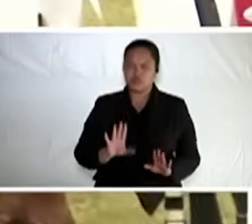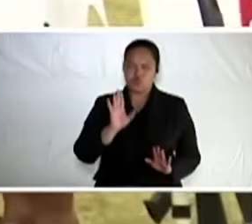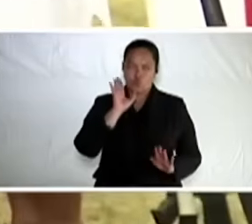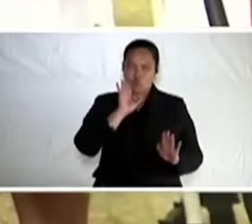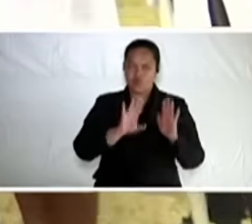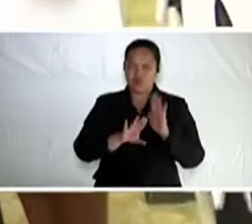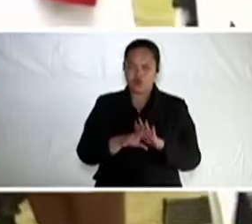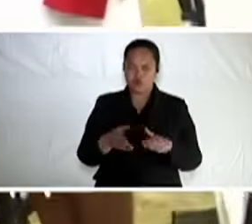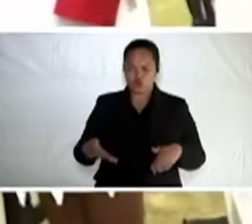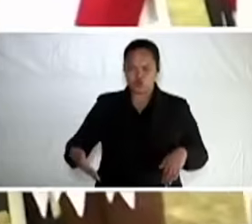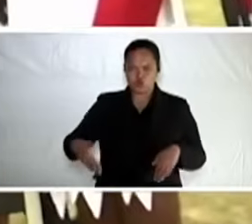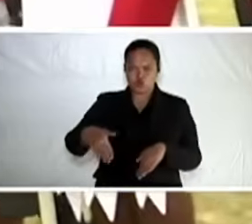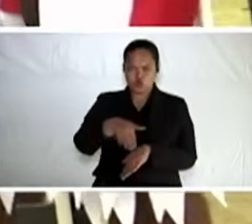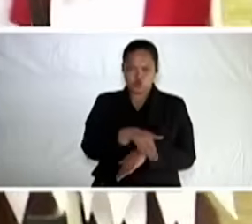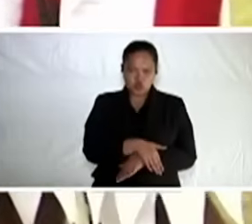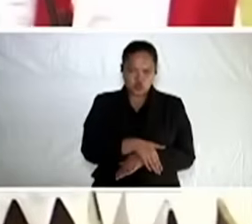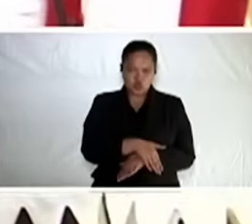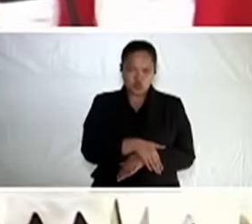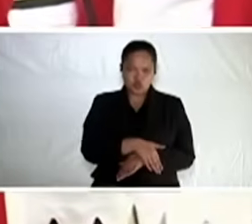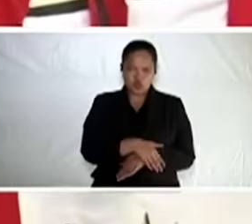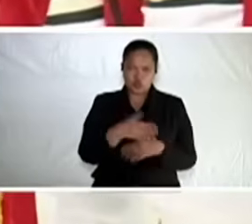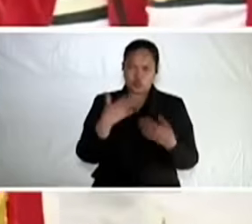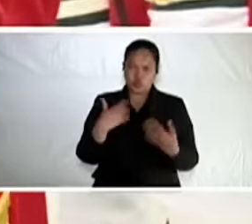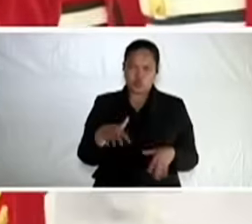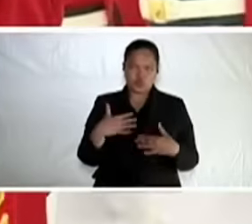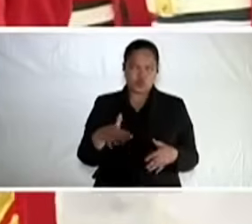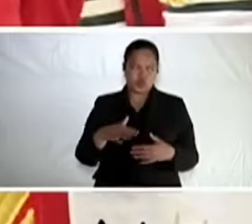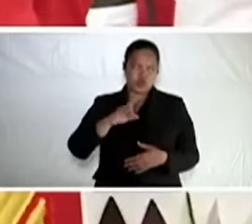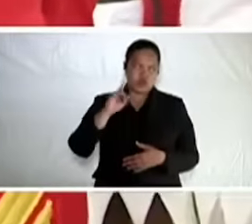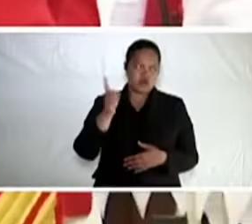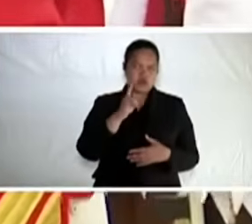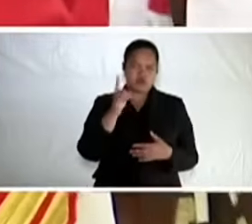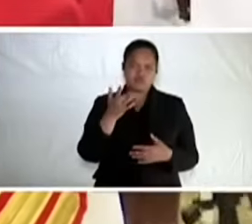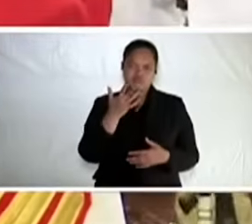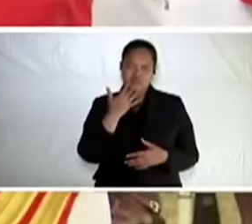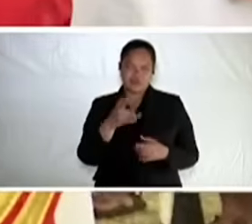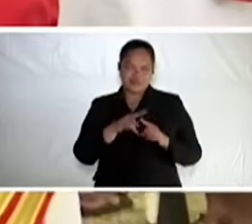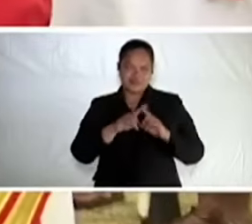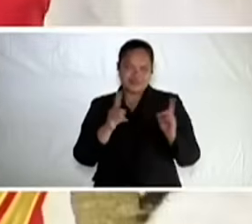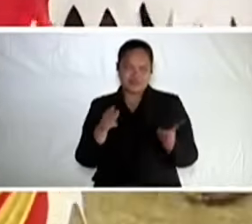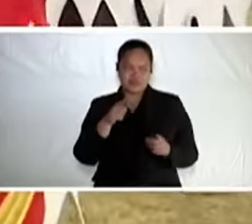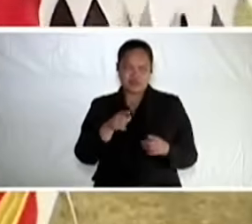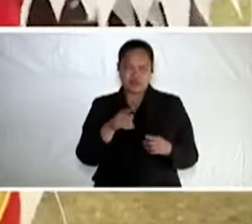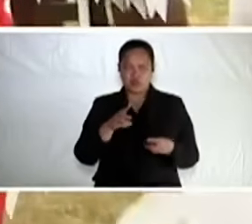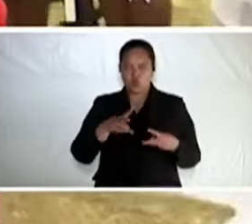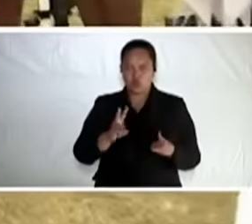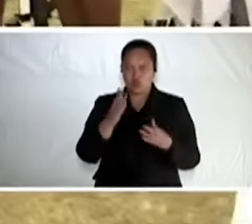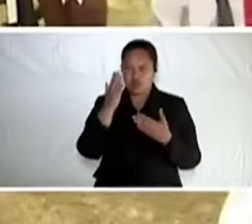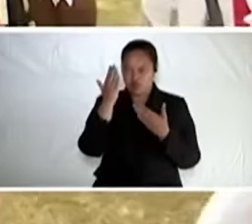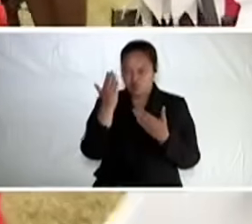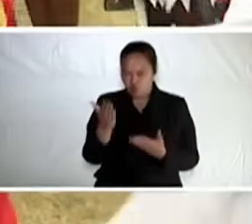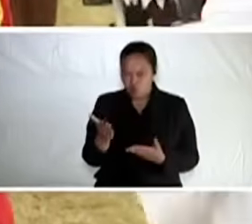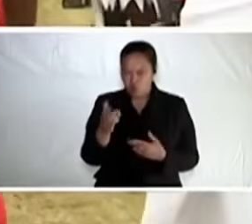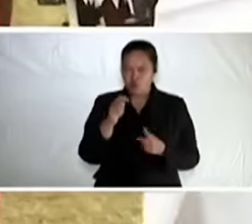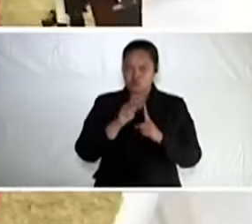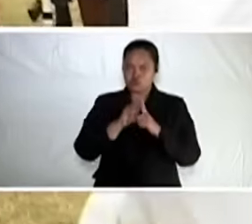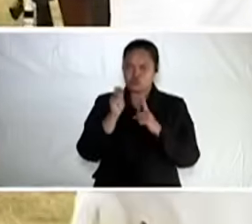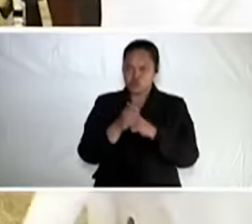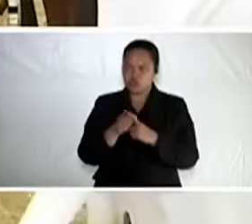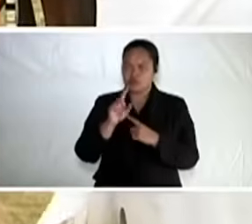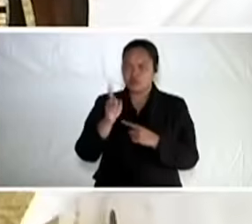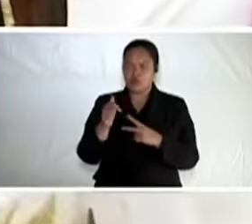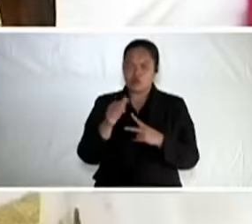especially with the Zulus that are one of a kind around the world. It's a way of honoring not just tradition,